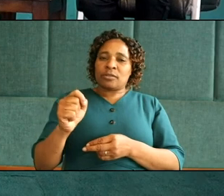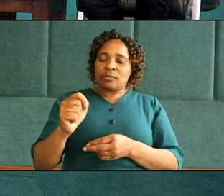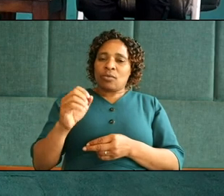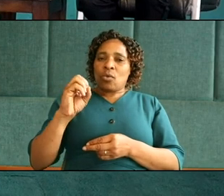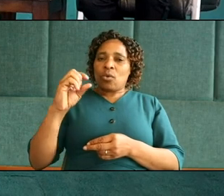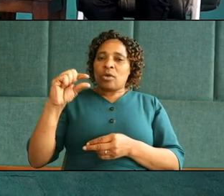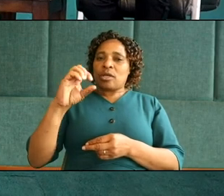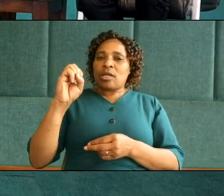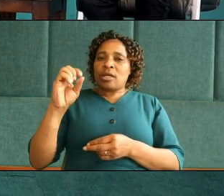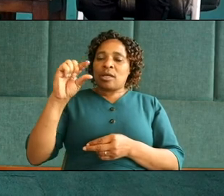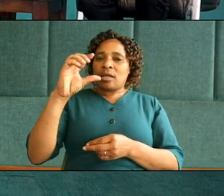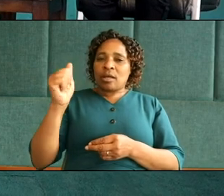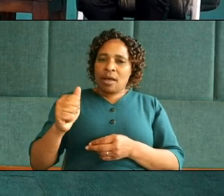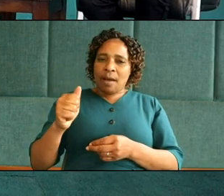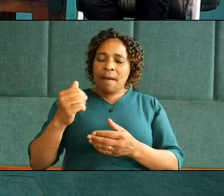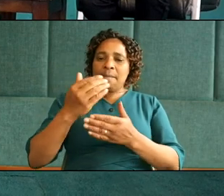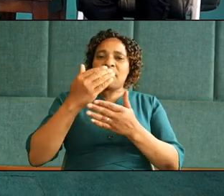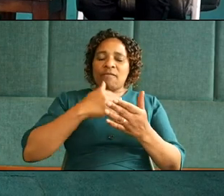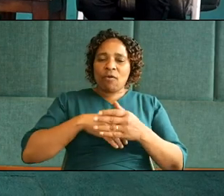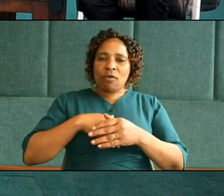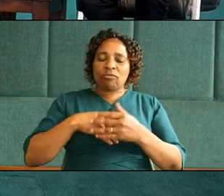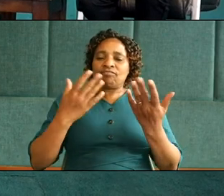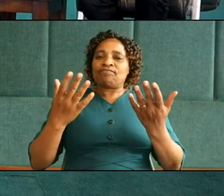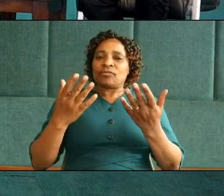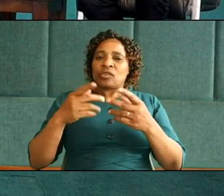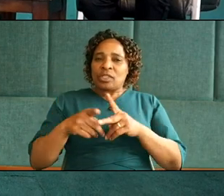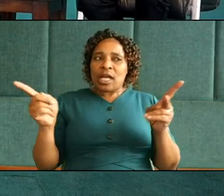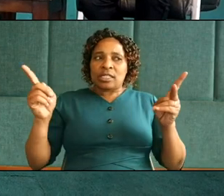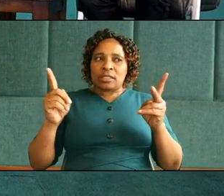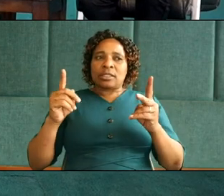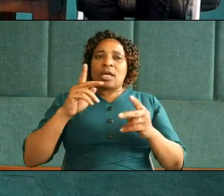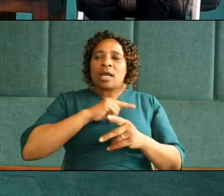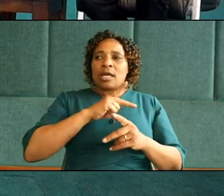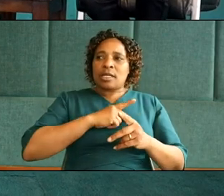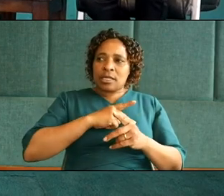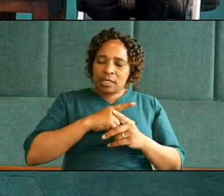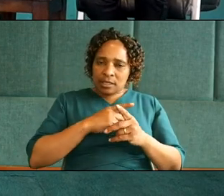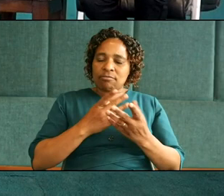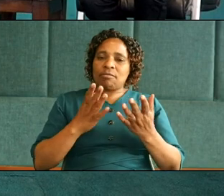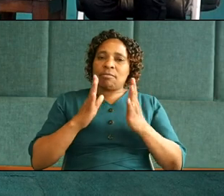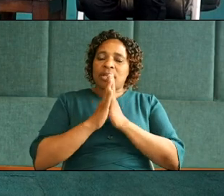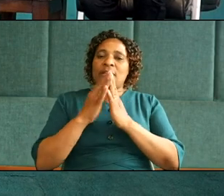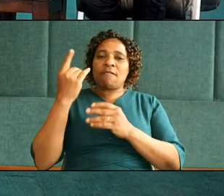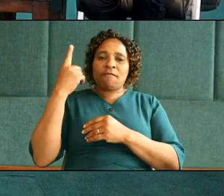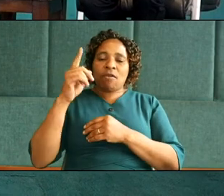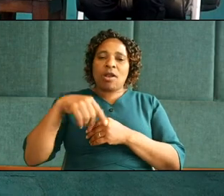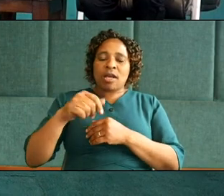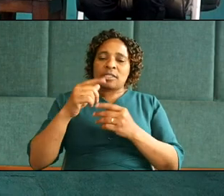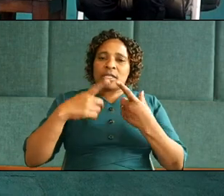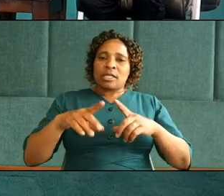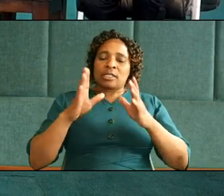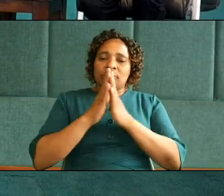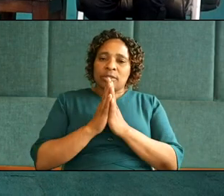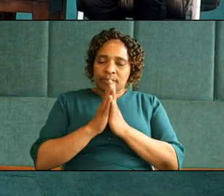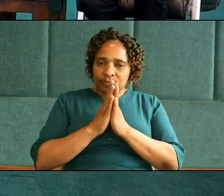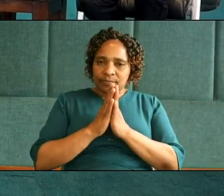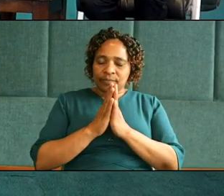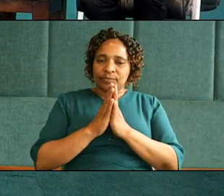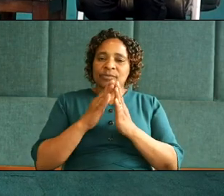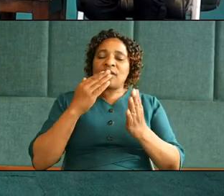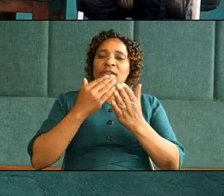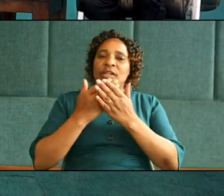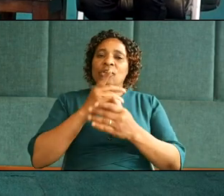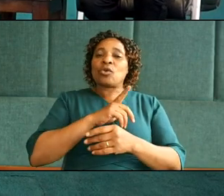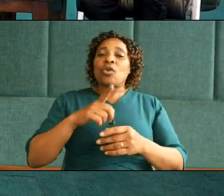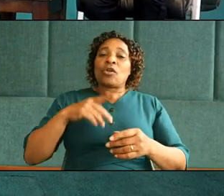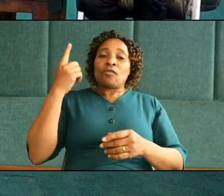before we begin, I'd like to invite Omweri to kindly pray for us. Let us pray. Thank you,